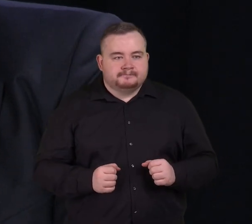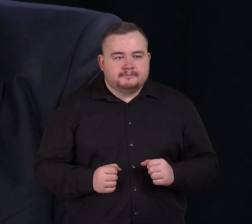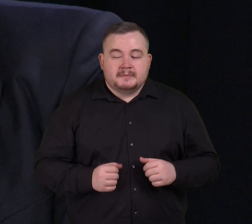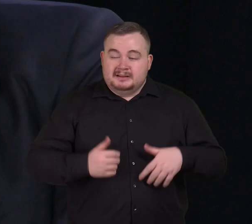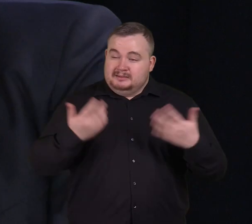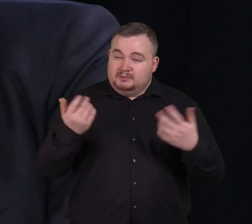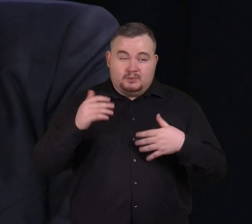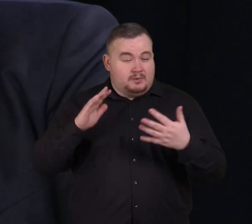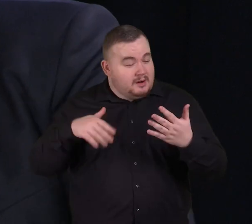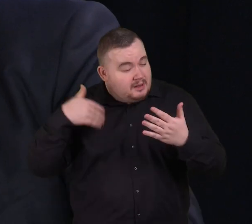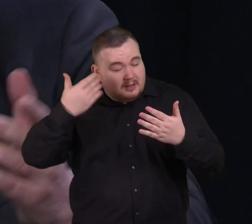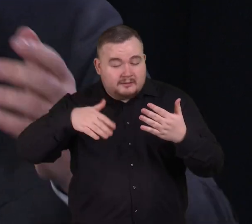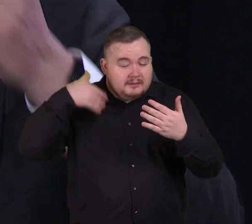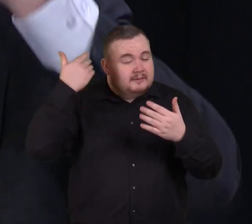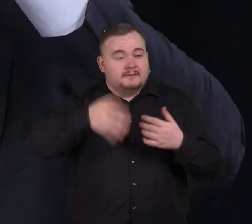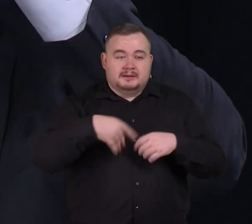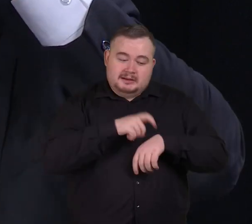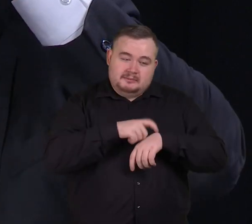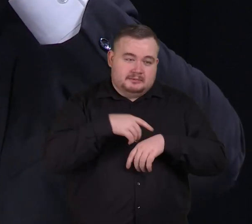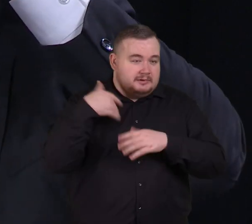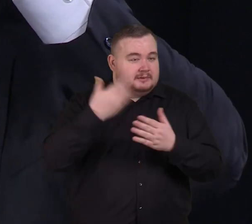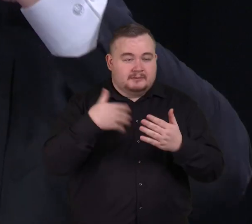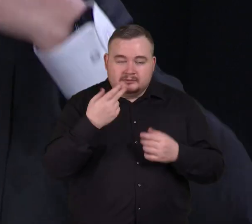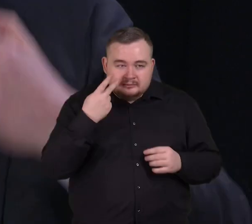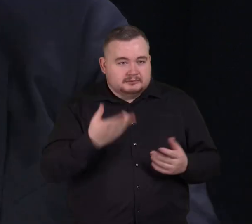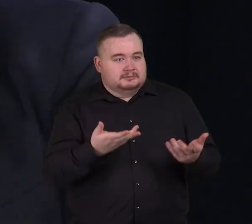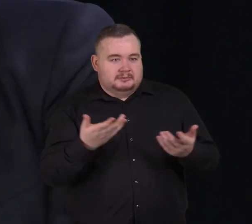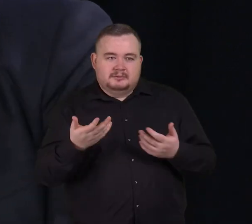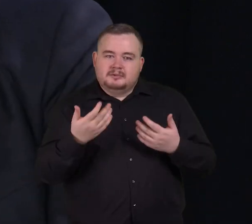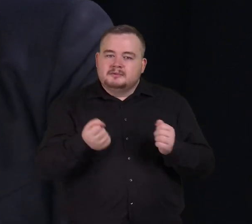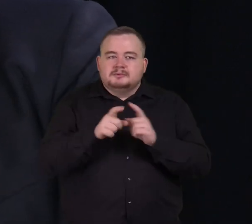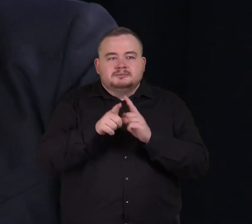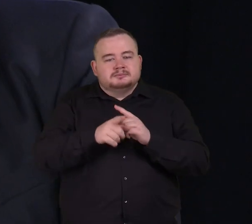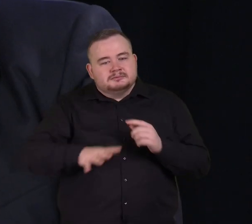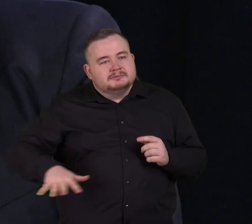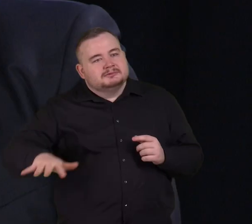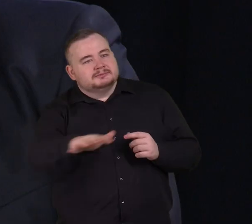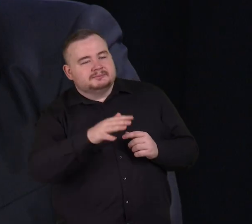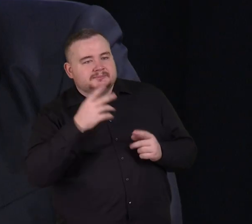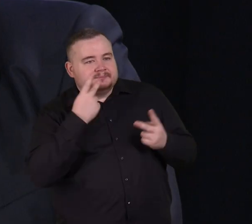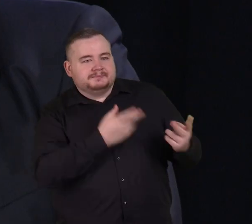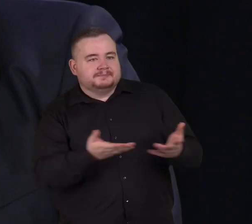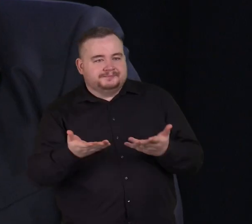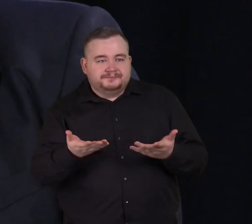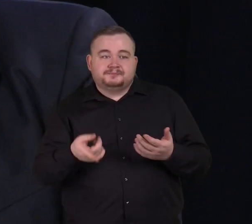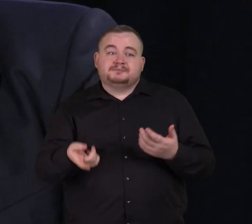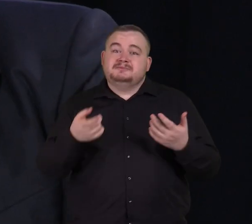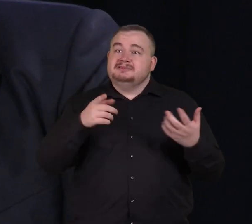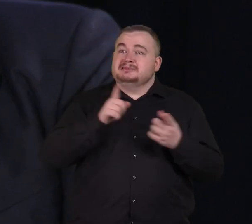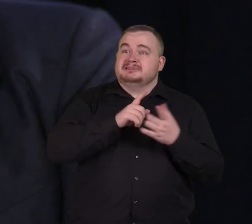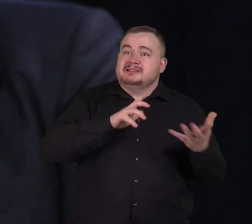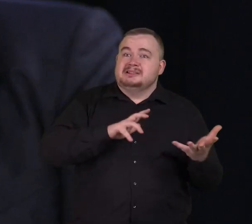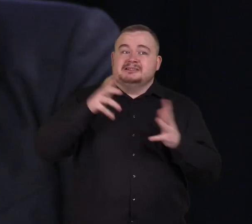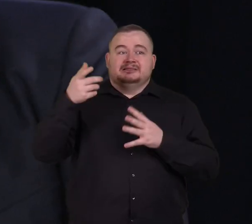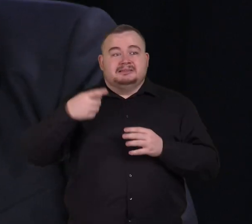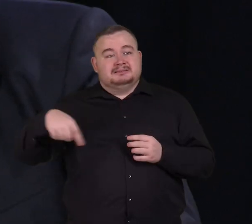response. And as we heard this morning, cohesion policy was also good at crisis response,